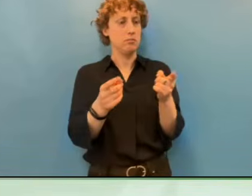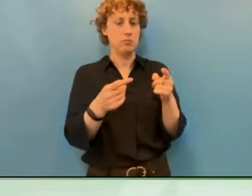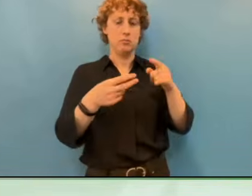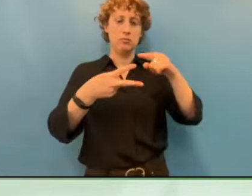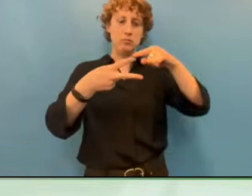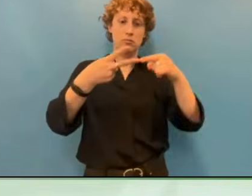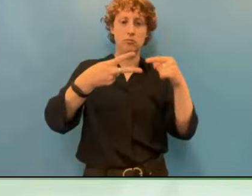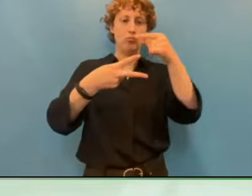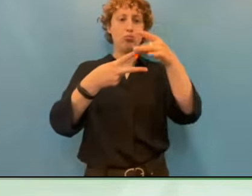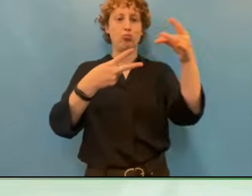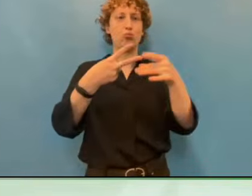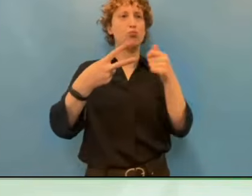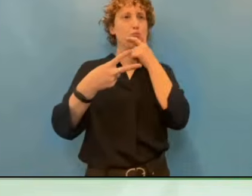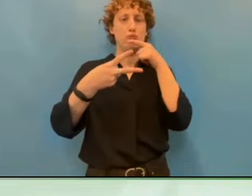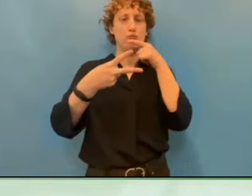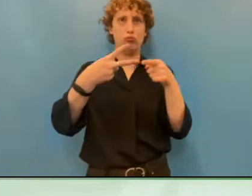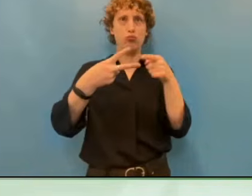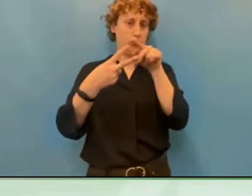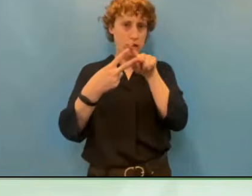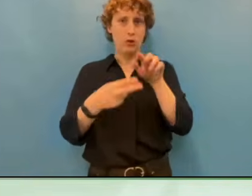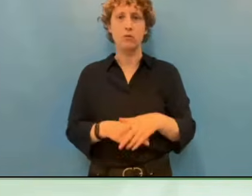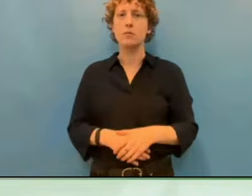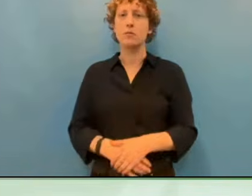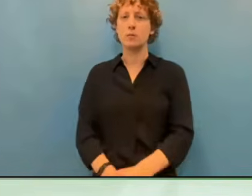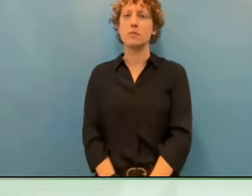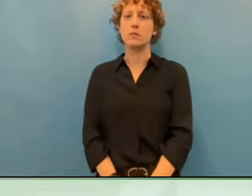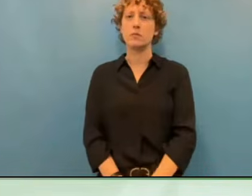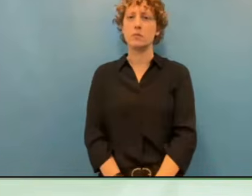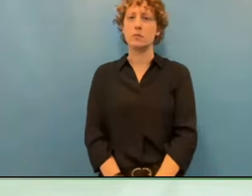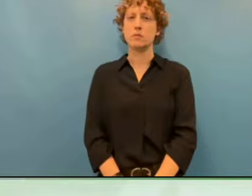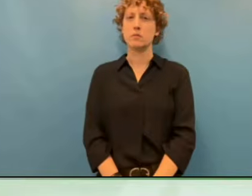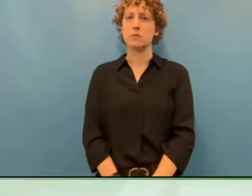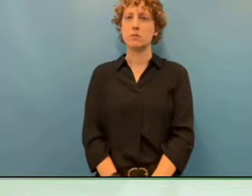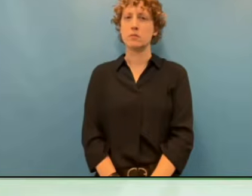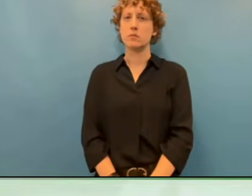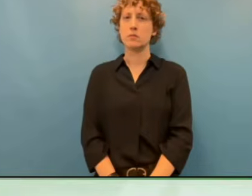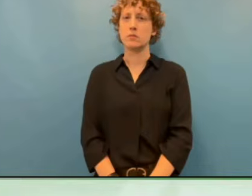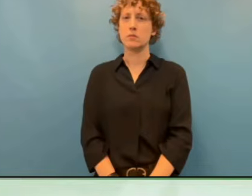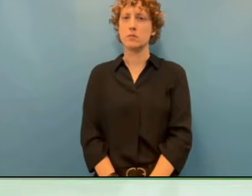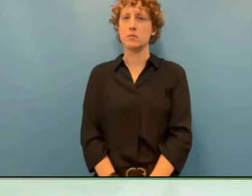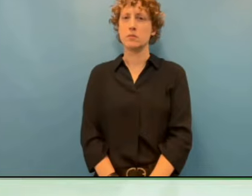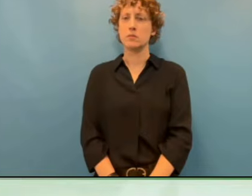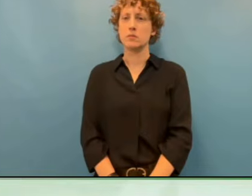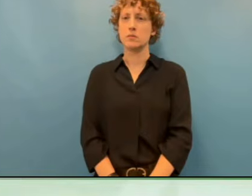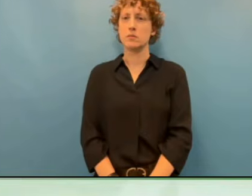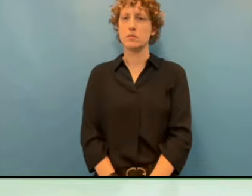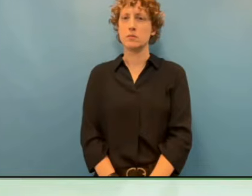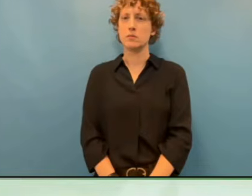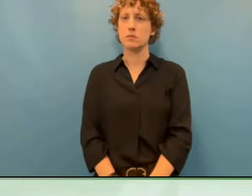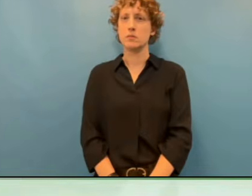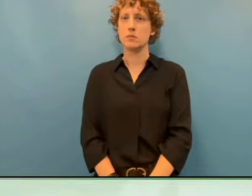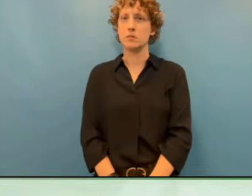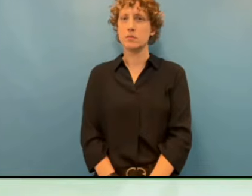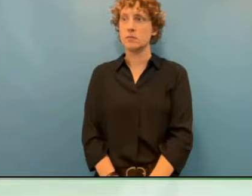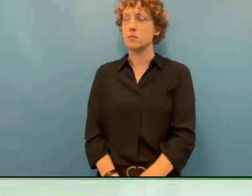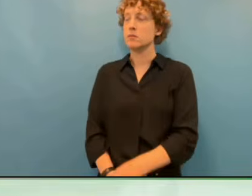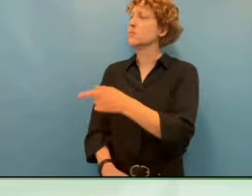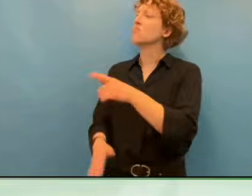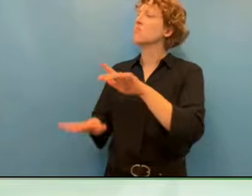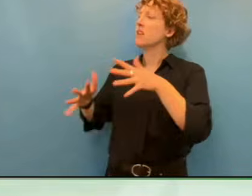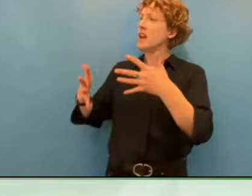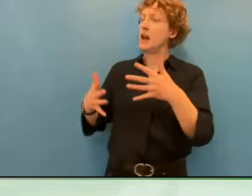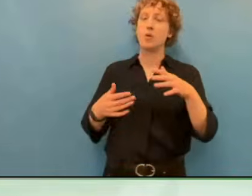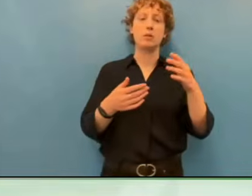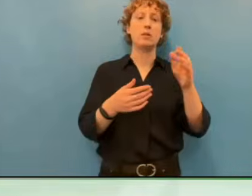this relationship happening, in practice? How does cash still sit aside a digital euro? Well, there are